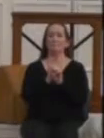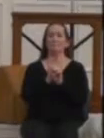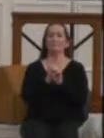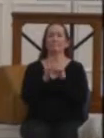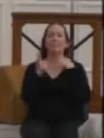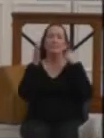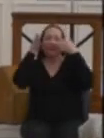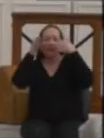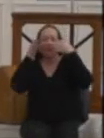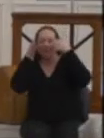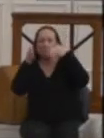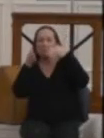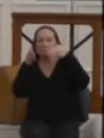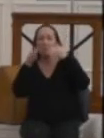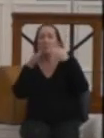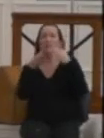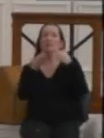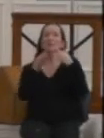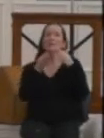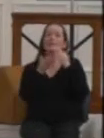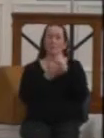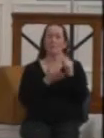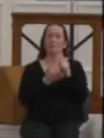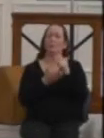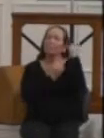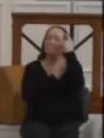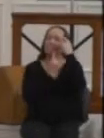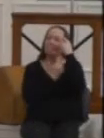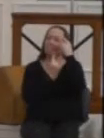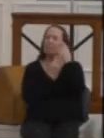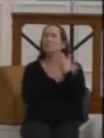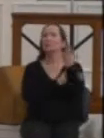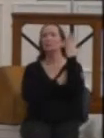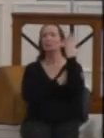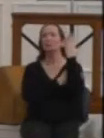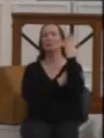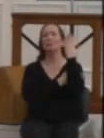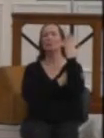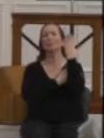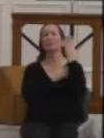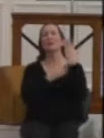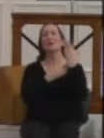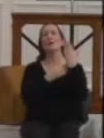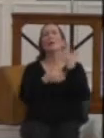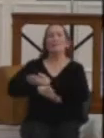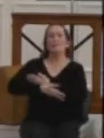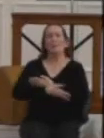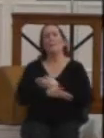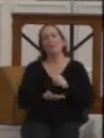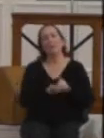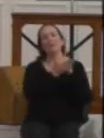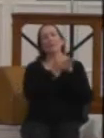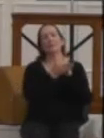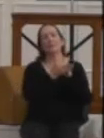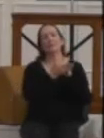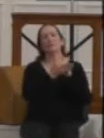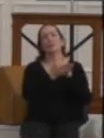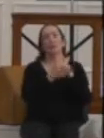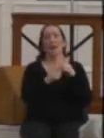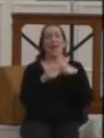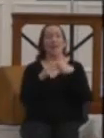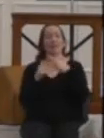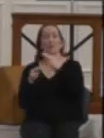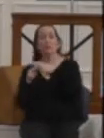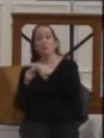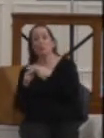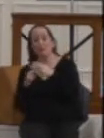week as I considered this morning and our time of baby dedication, and here in a little bit we're going to celebrate new life in